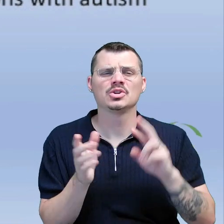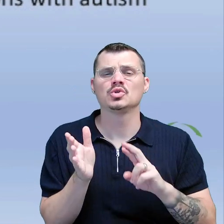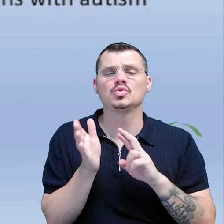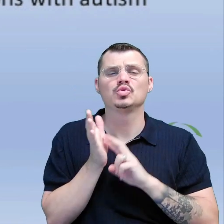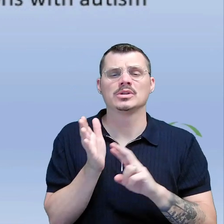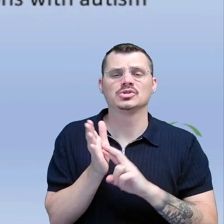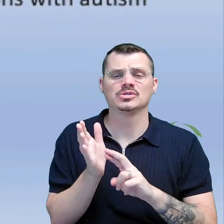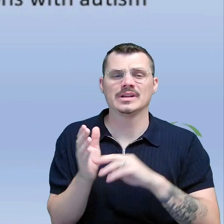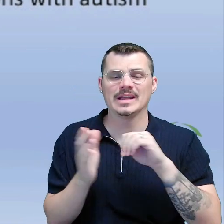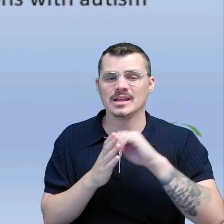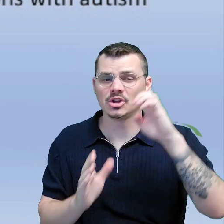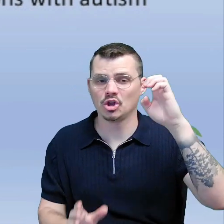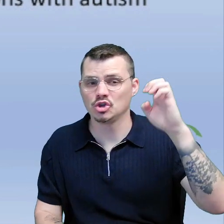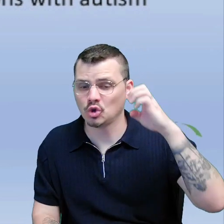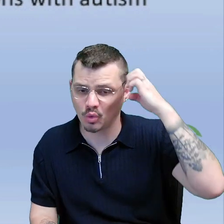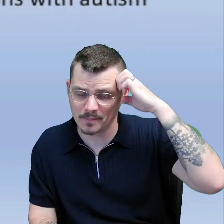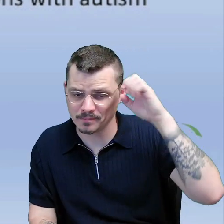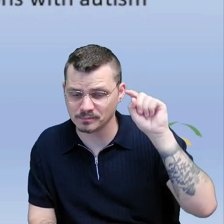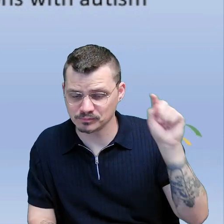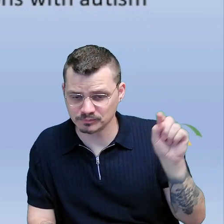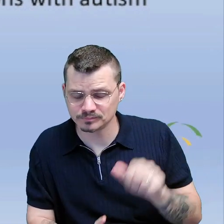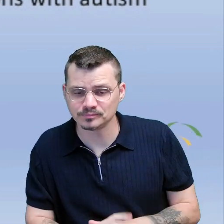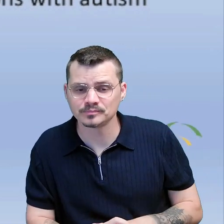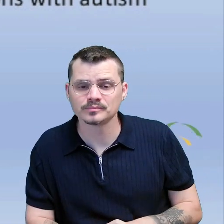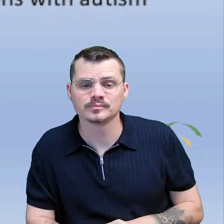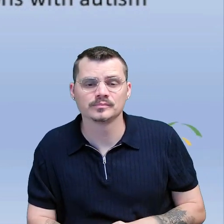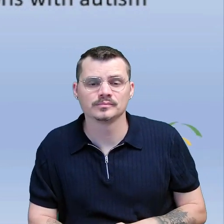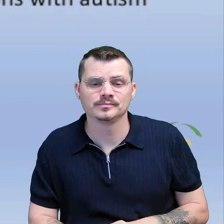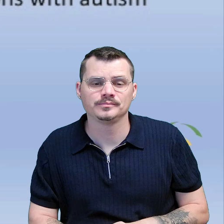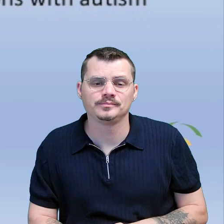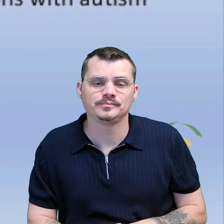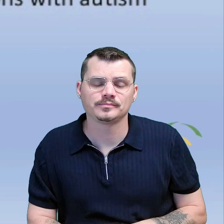done in Europe, and